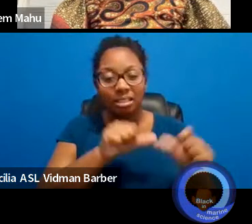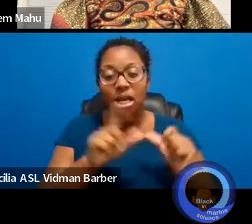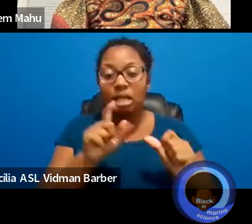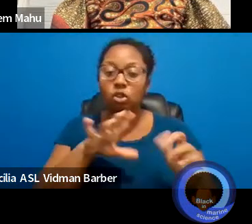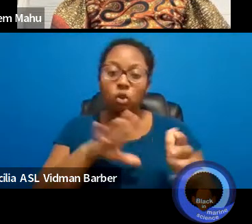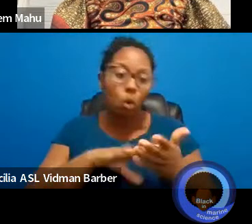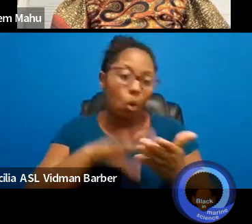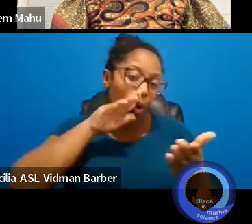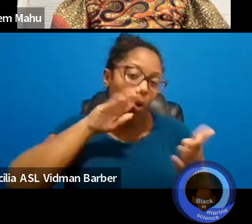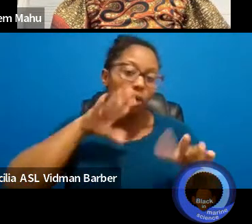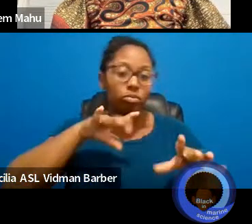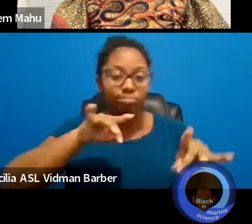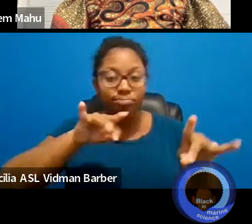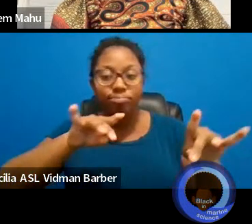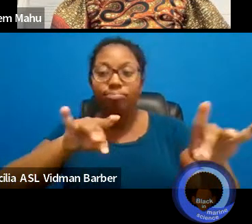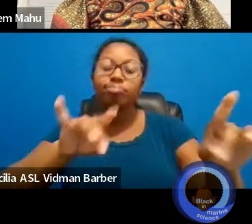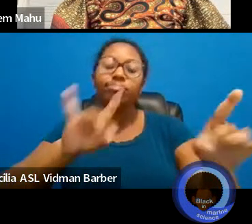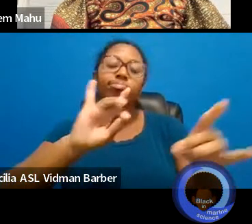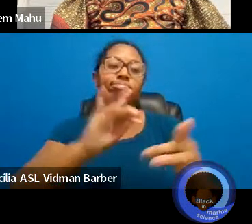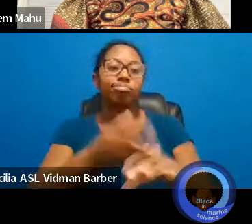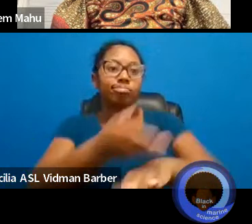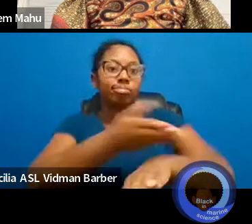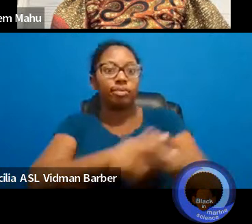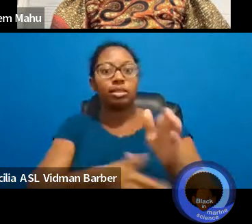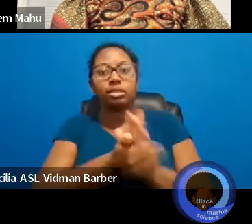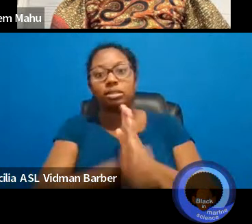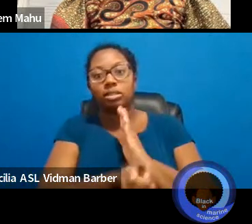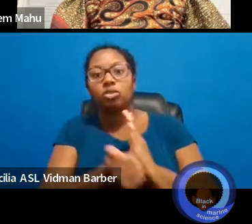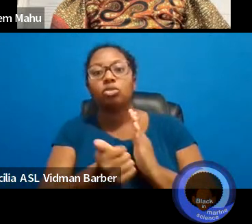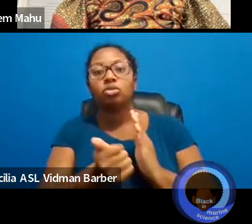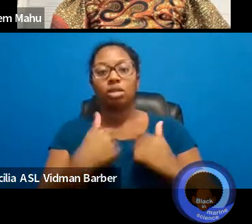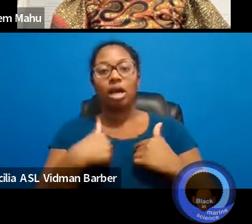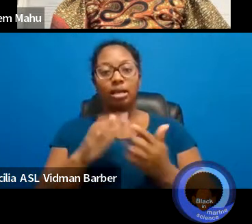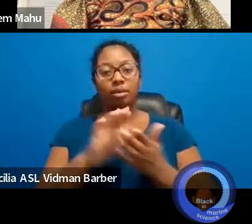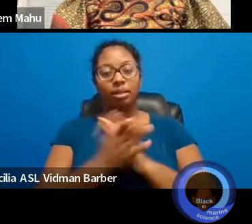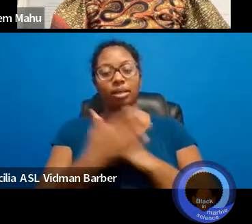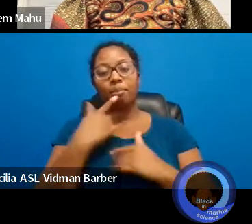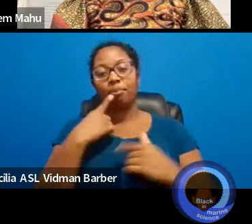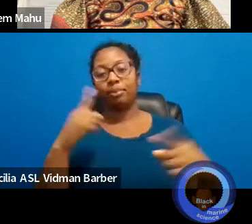that would enable me be a community actor.